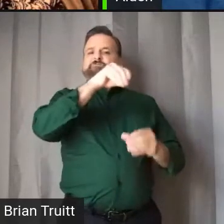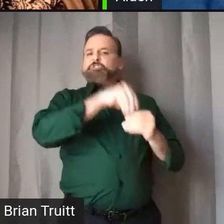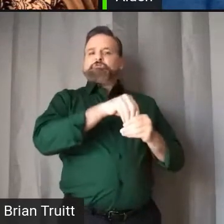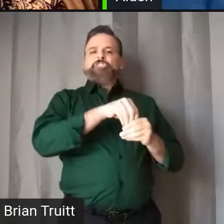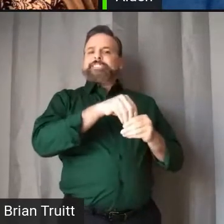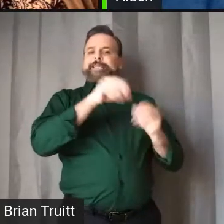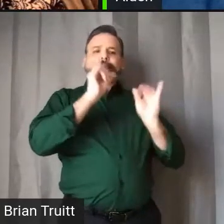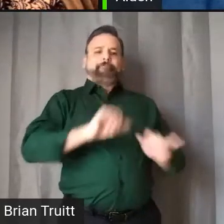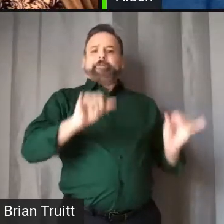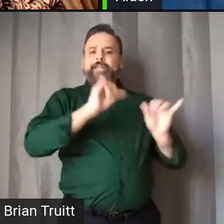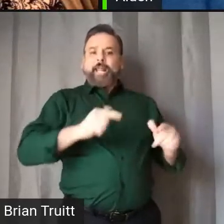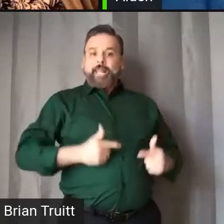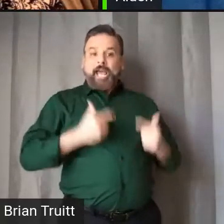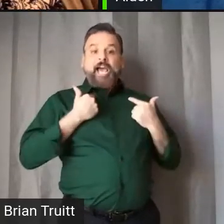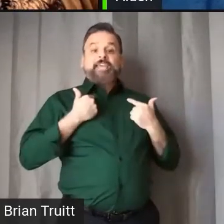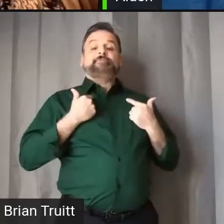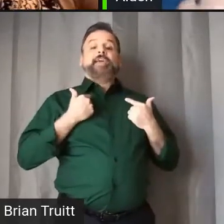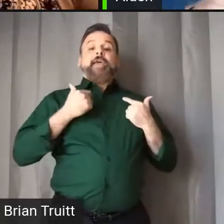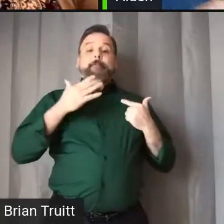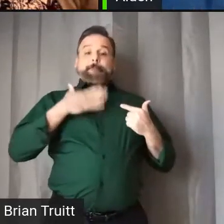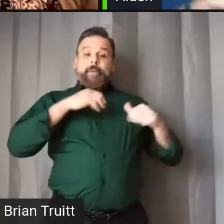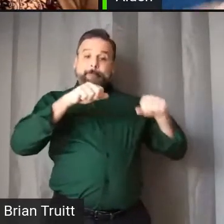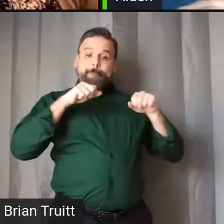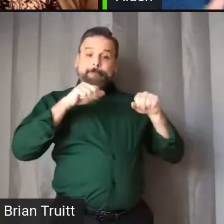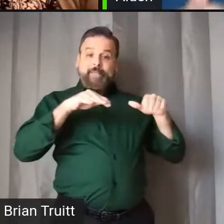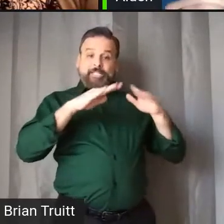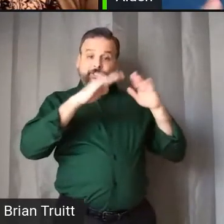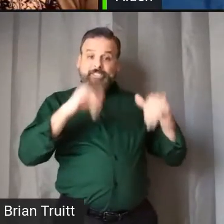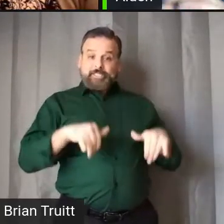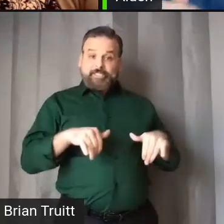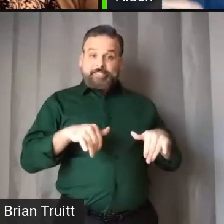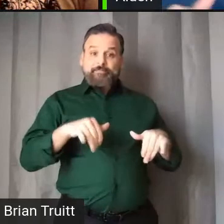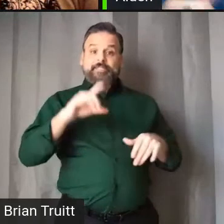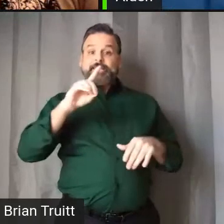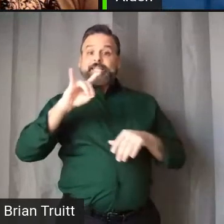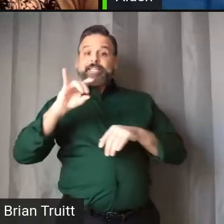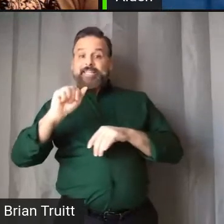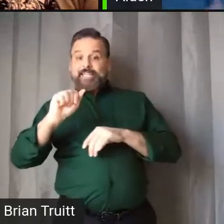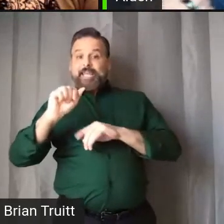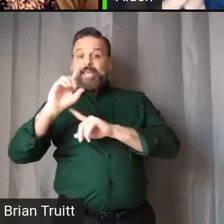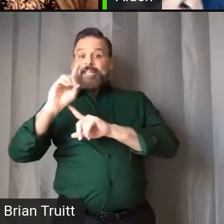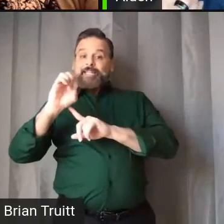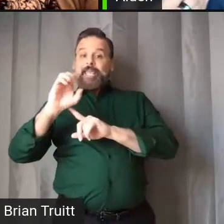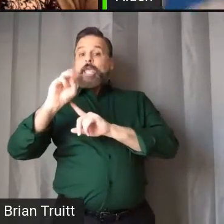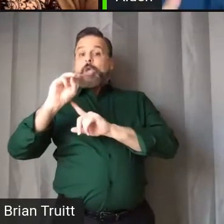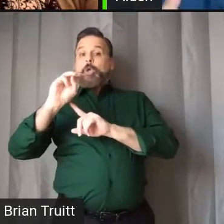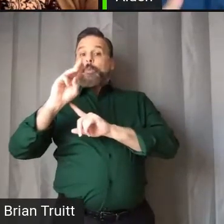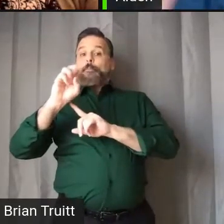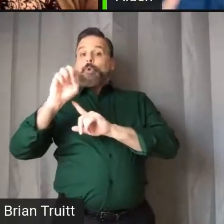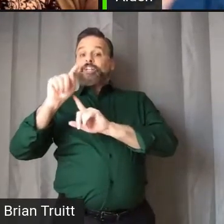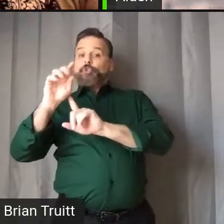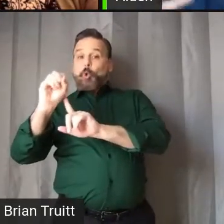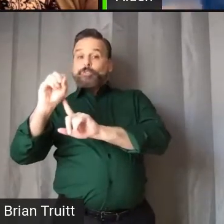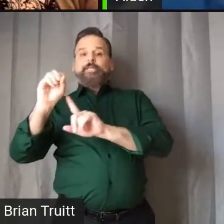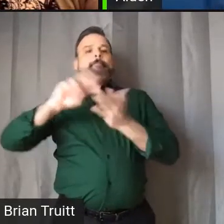And I based the magic system around Dia de Muertos, so Day of the Dead, because